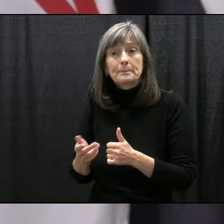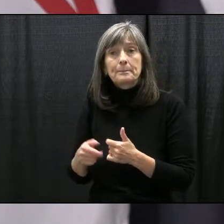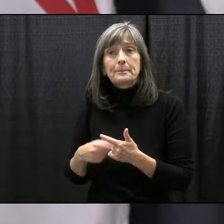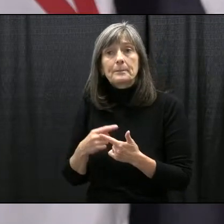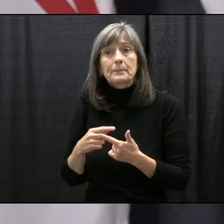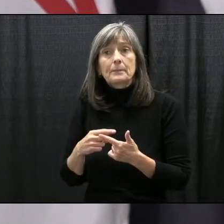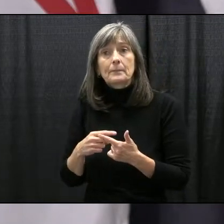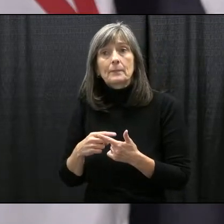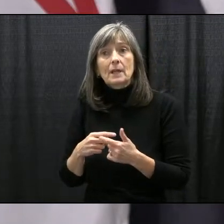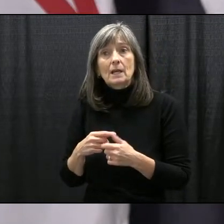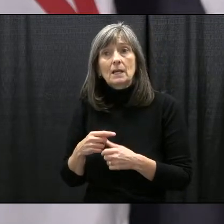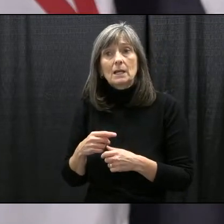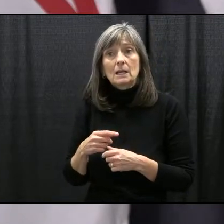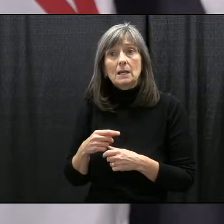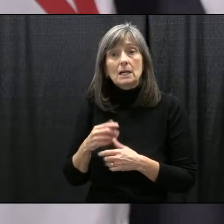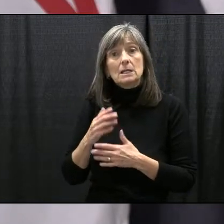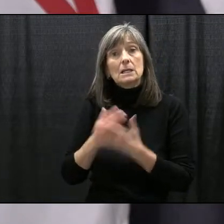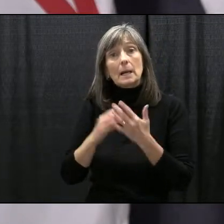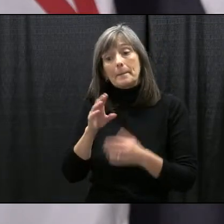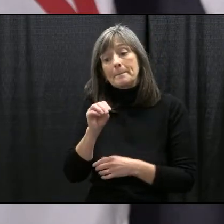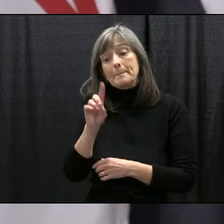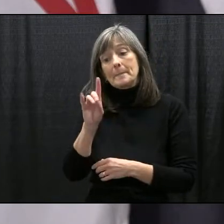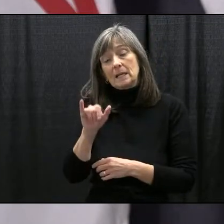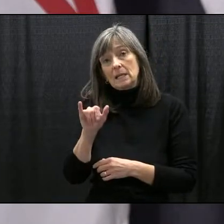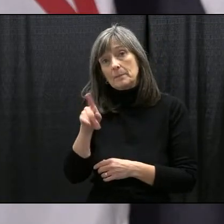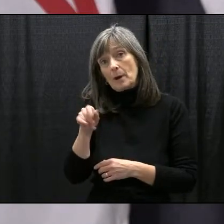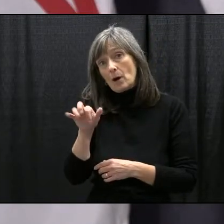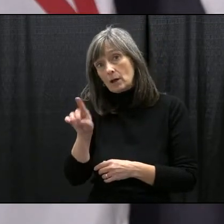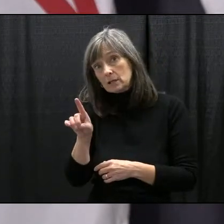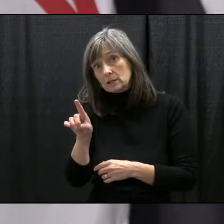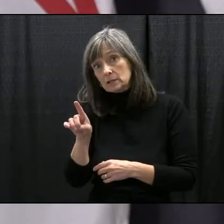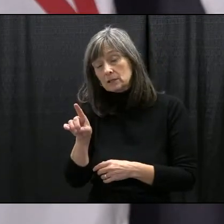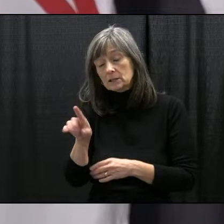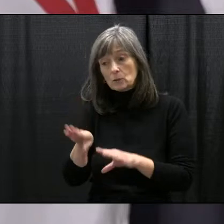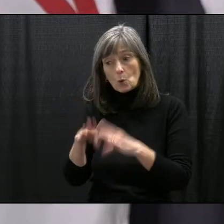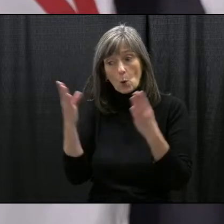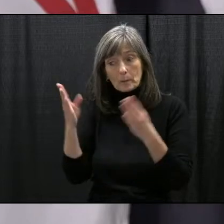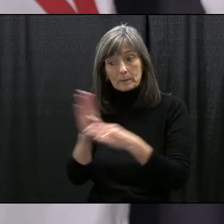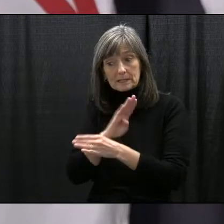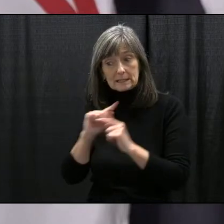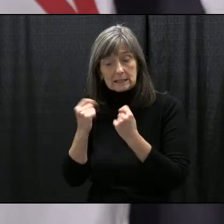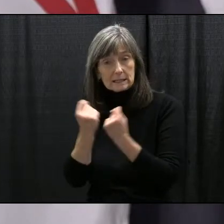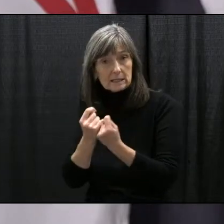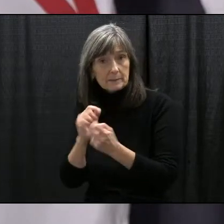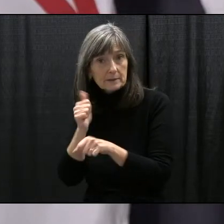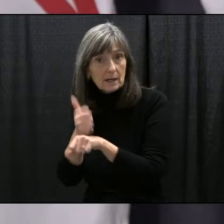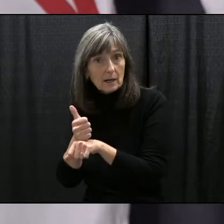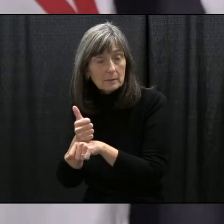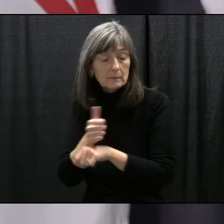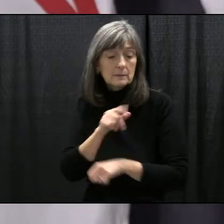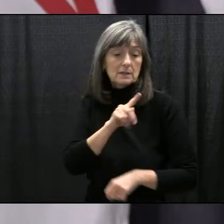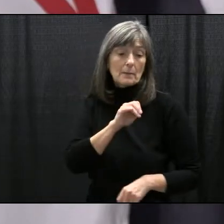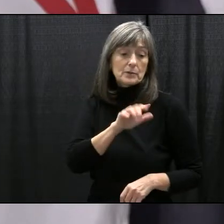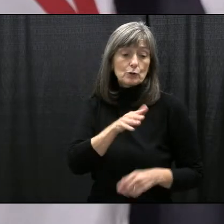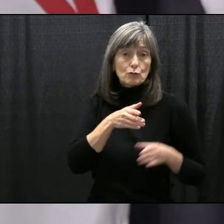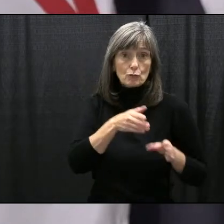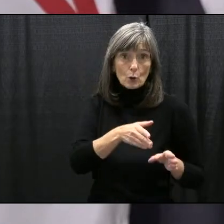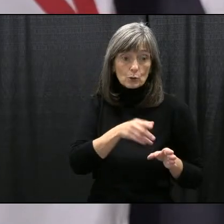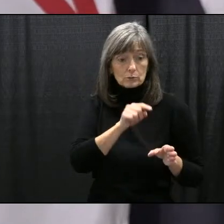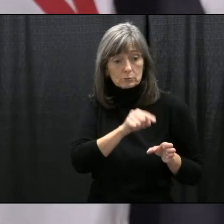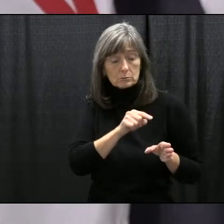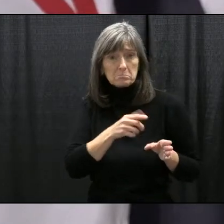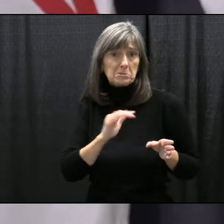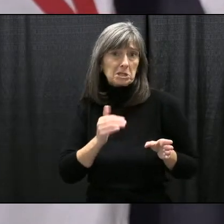the turnkey operation at Mundy Pond or at Topsail Road would seem to be